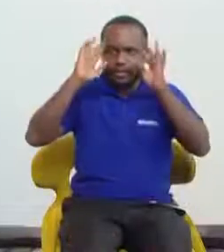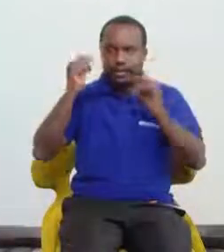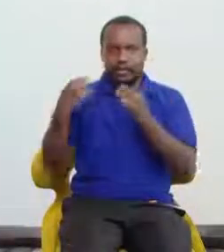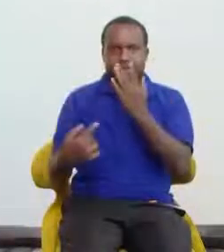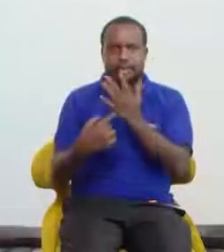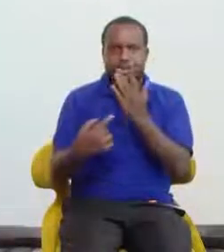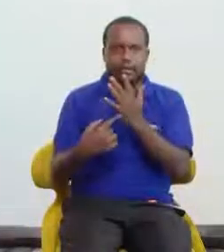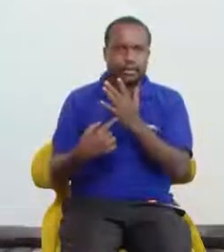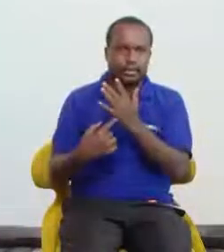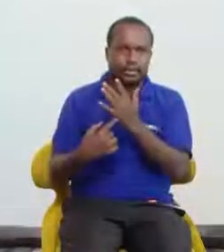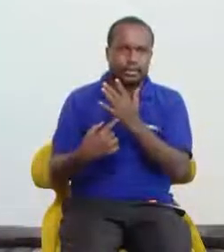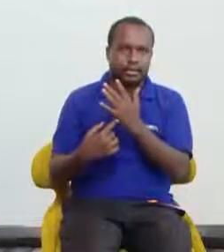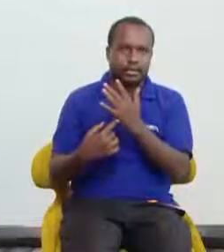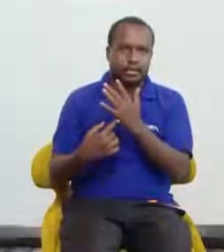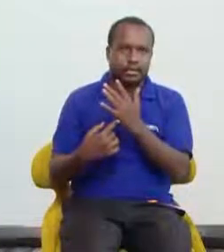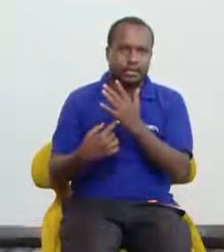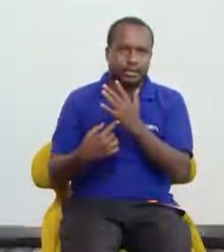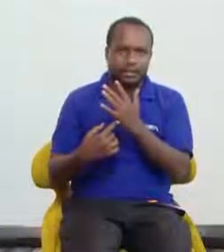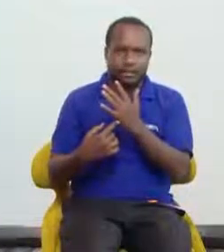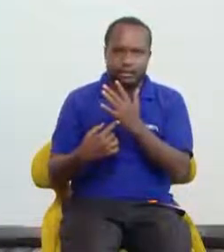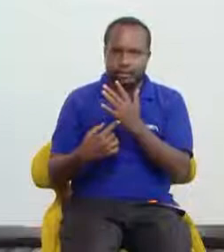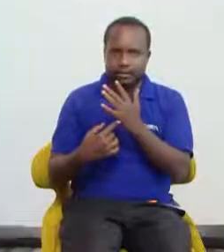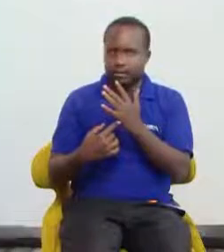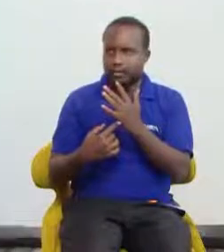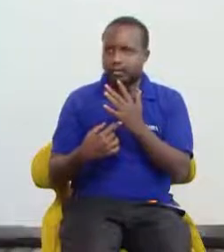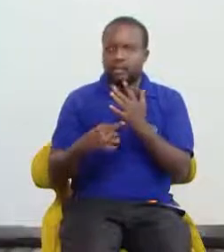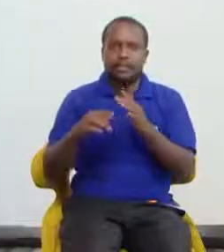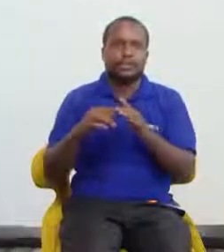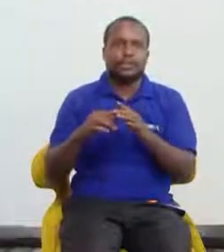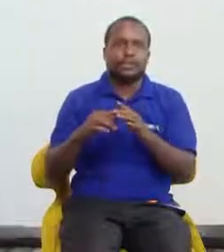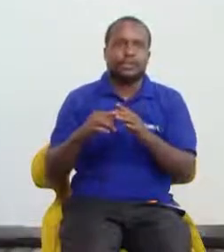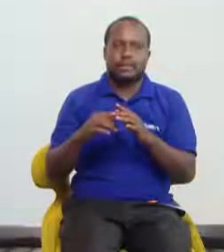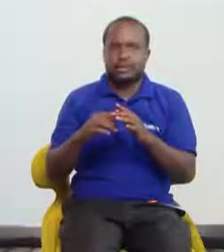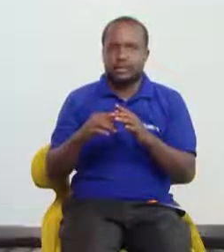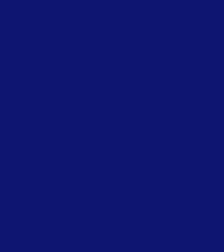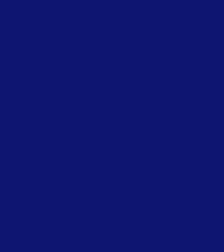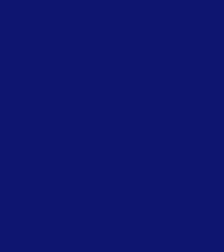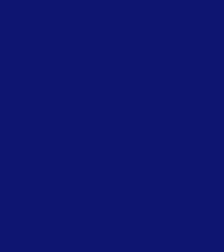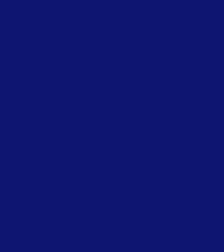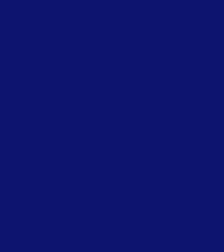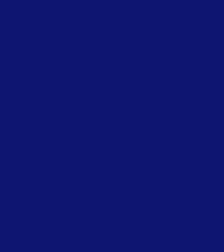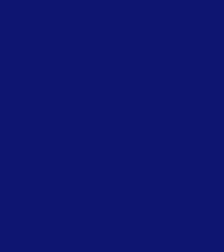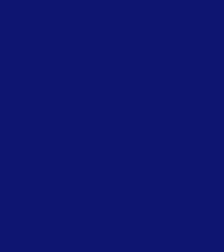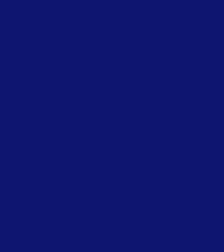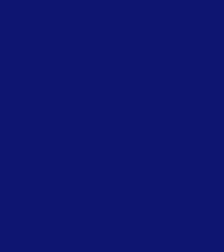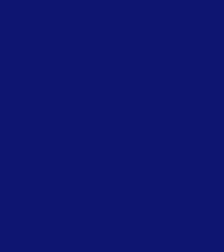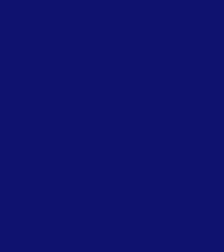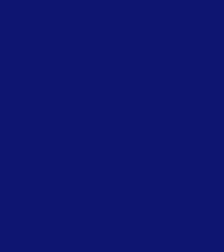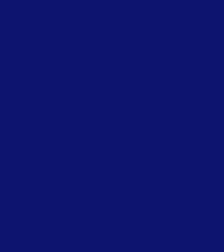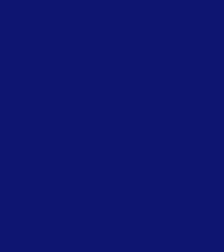technology solutions for including persons with disabilities in African classrooms. Dear